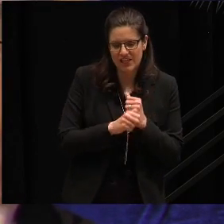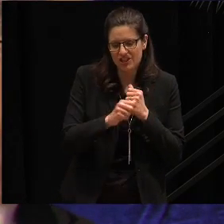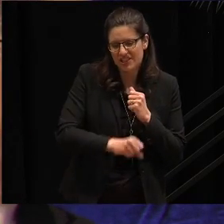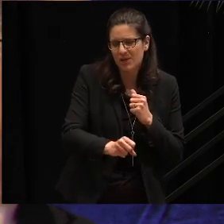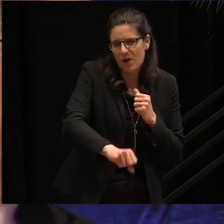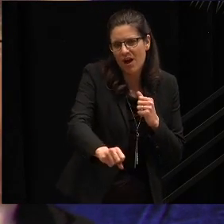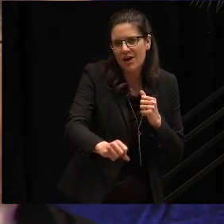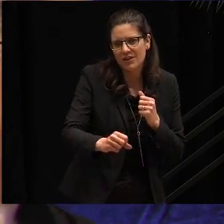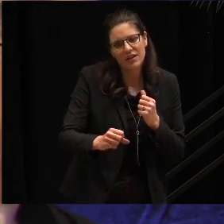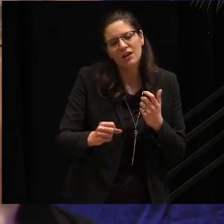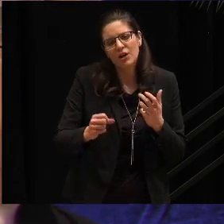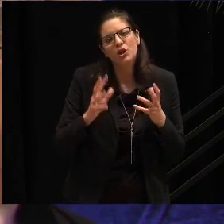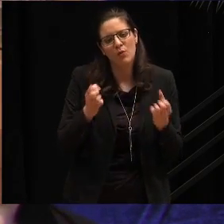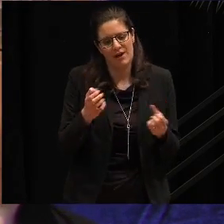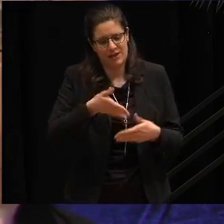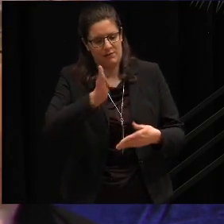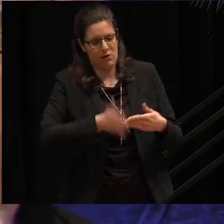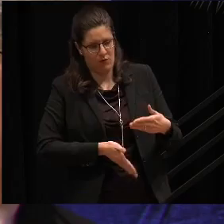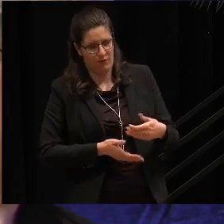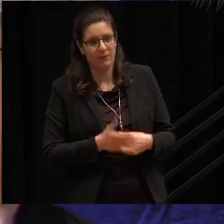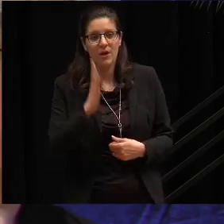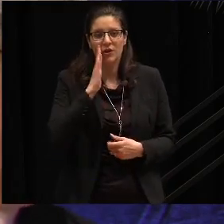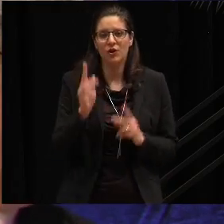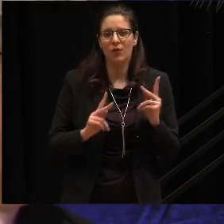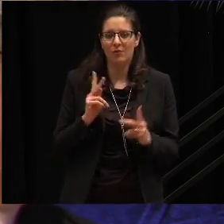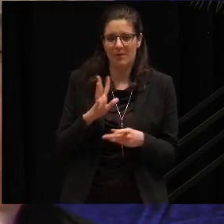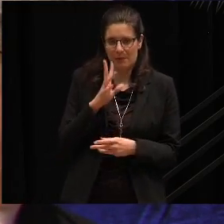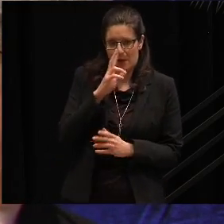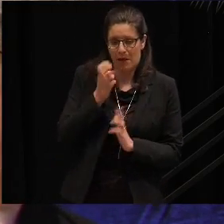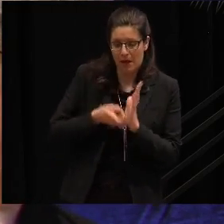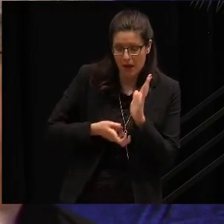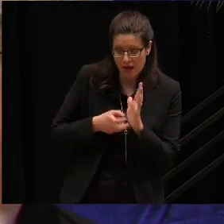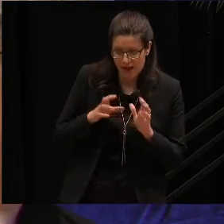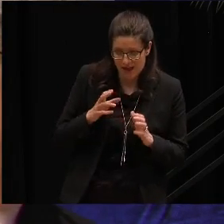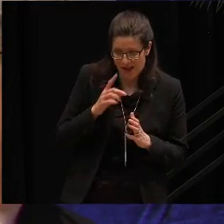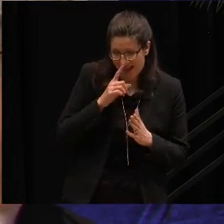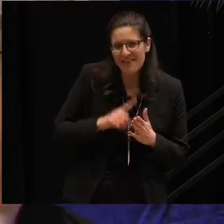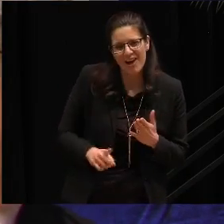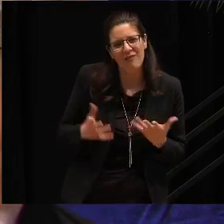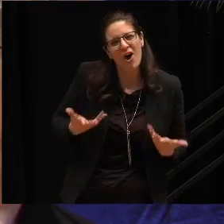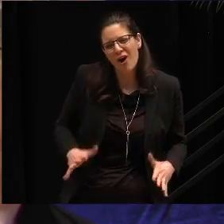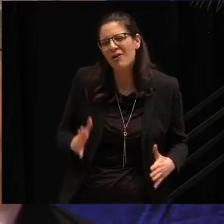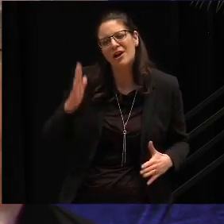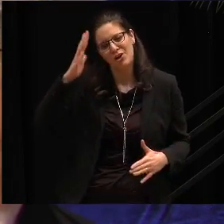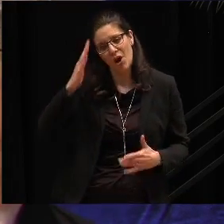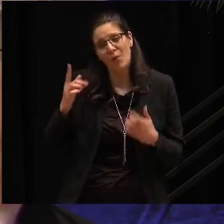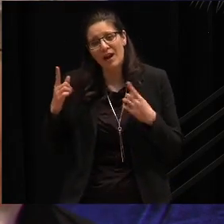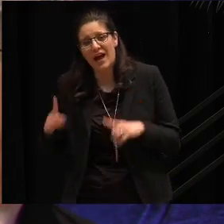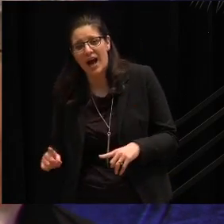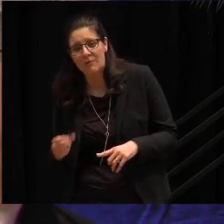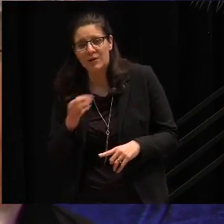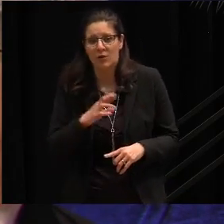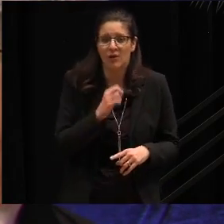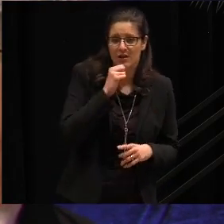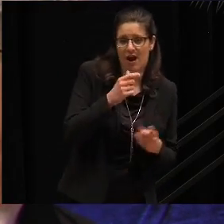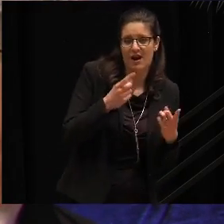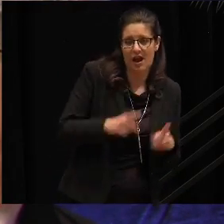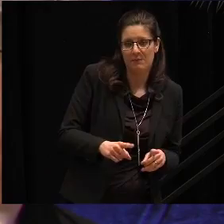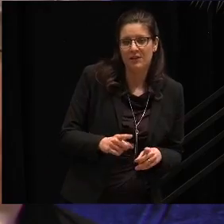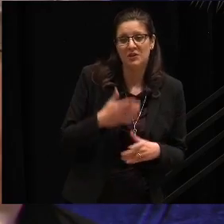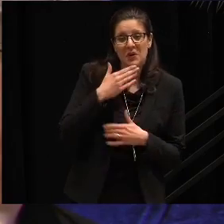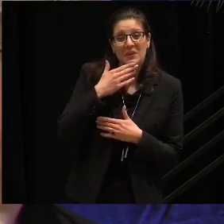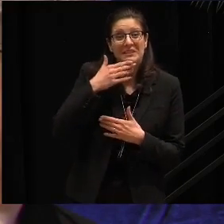them just to be over. And you know that the people involved in it know what happened or what didn't happen. So it's best for the country